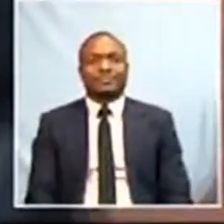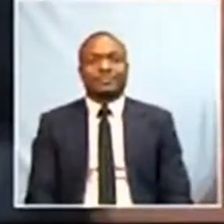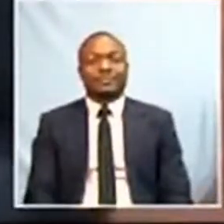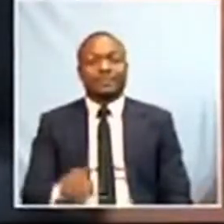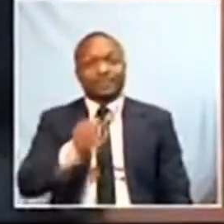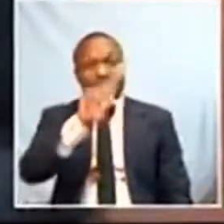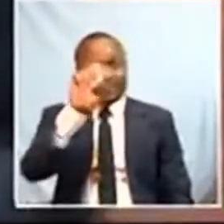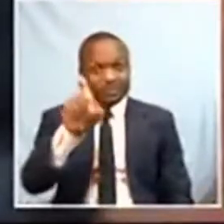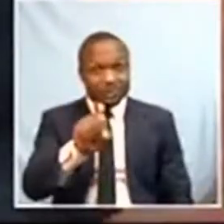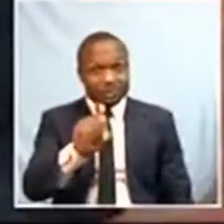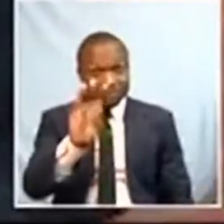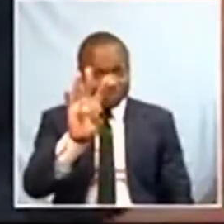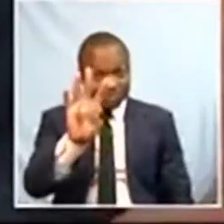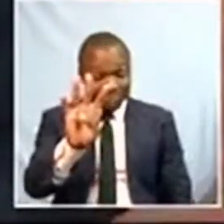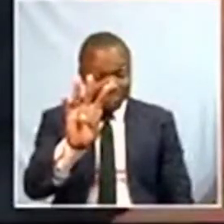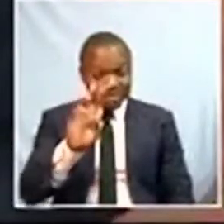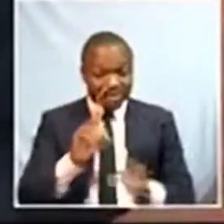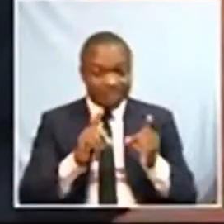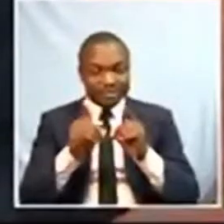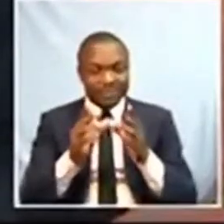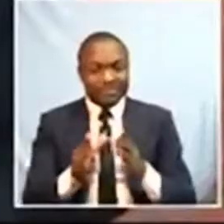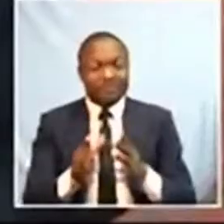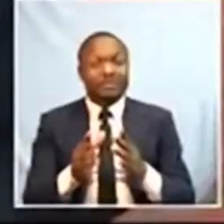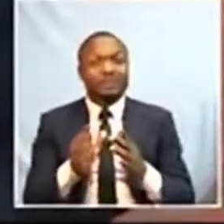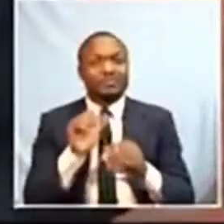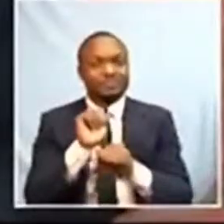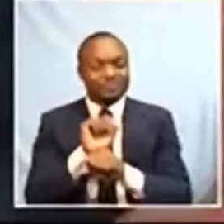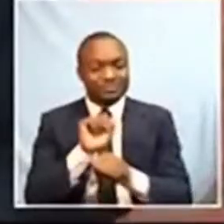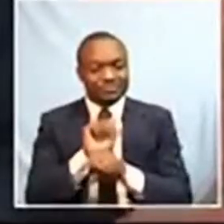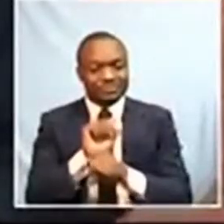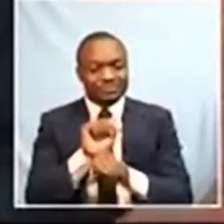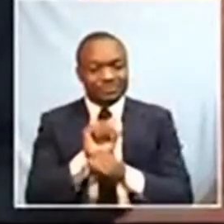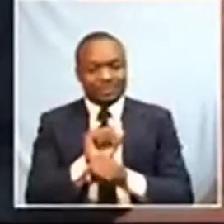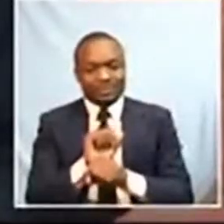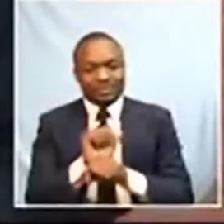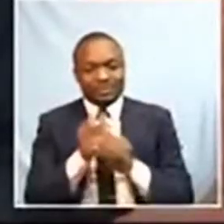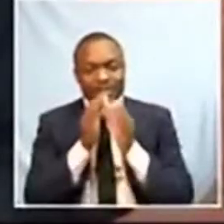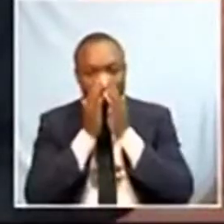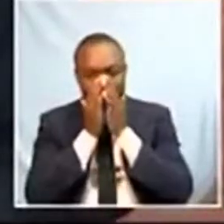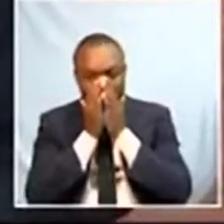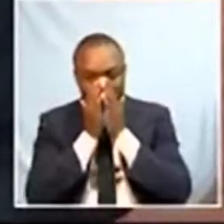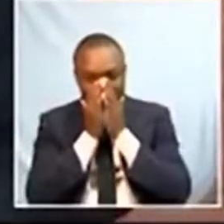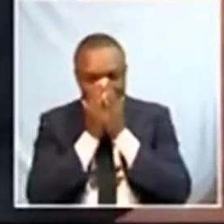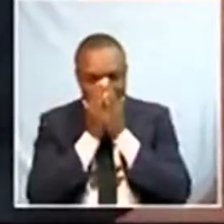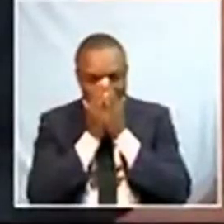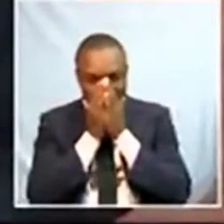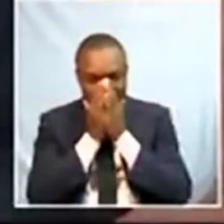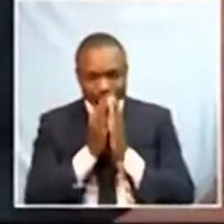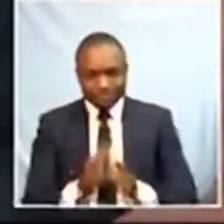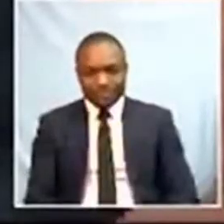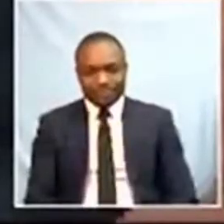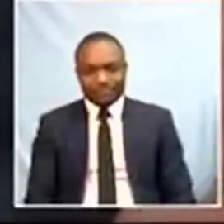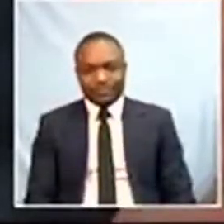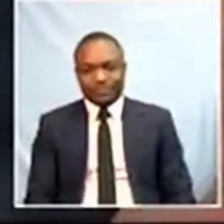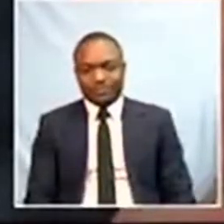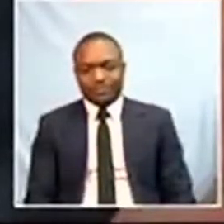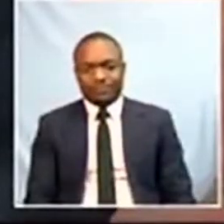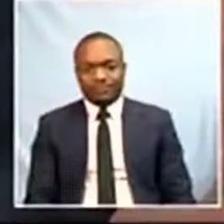Question number 4. Director of Works, Tembo Primary School,